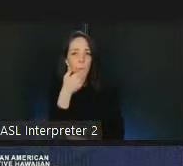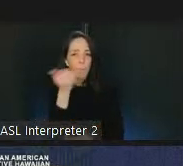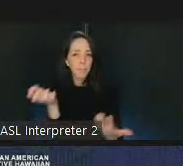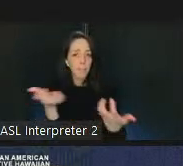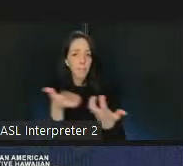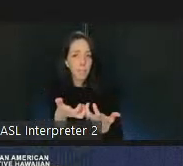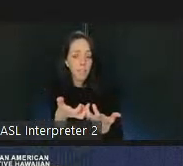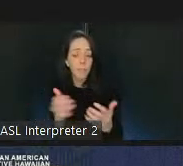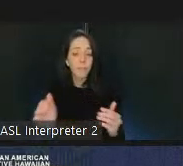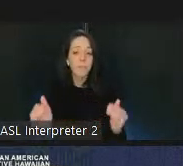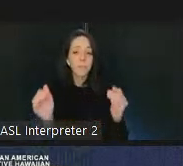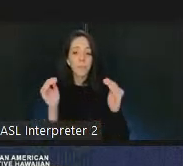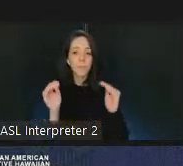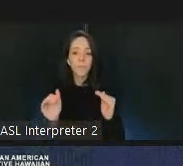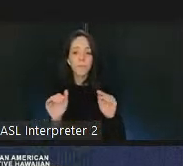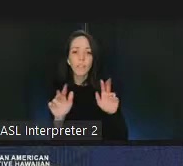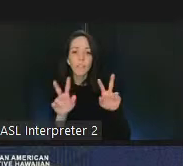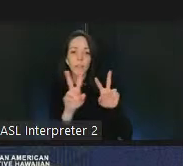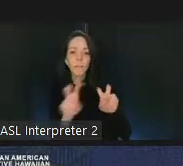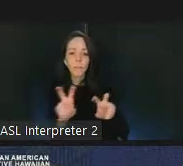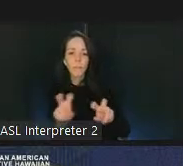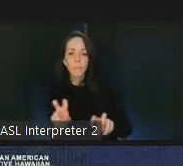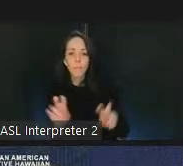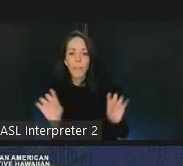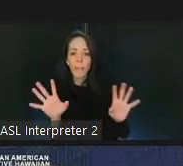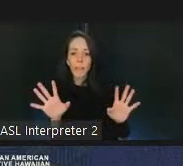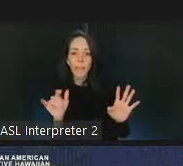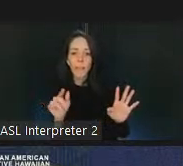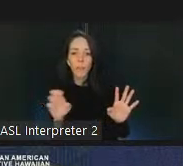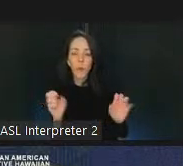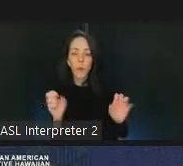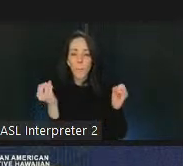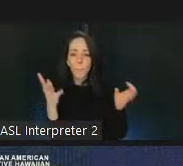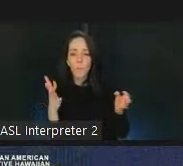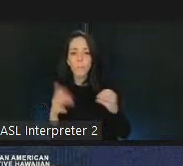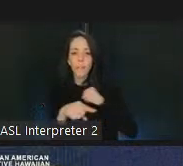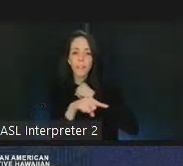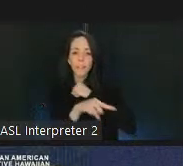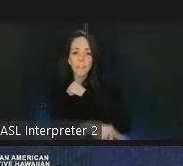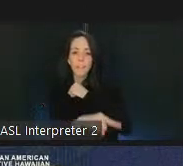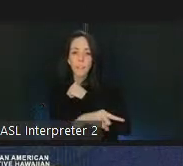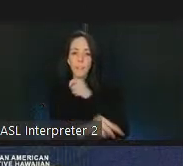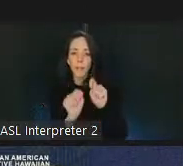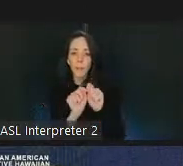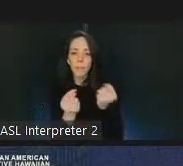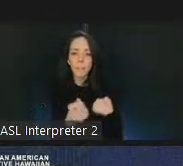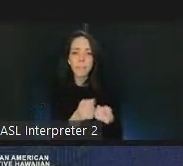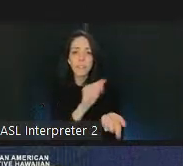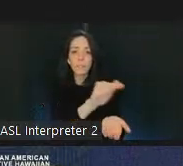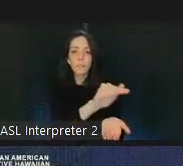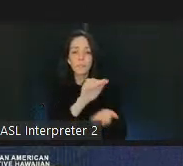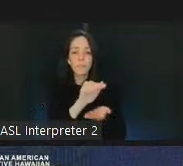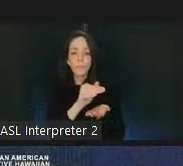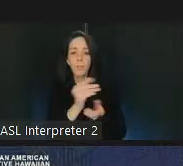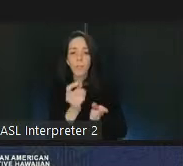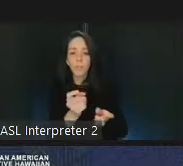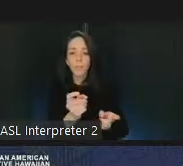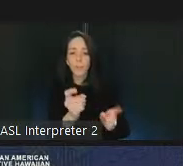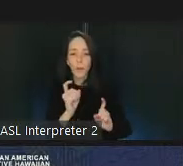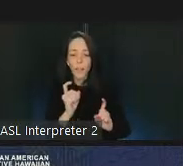crime multidisciplinary team after receiving a federal grant to address the increase in bias crime referrals